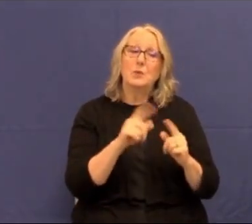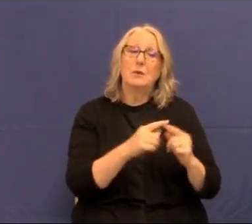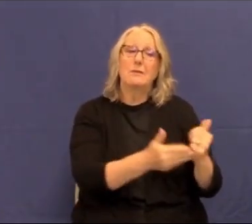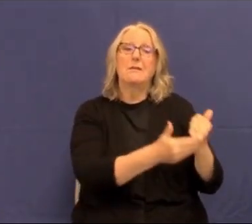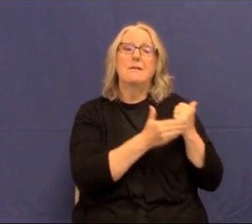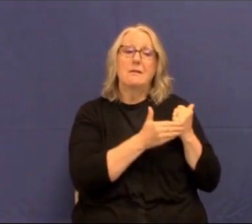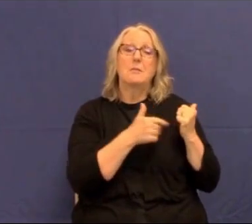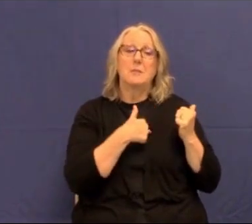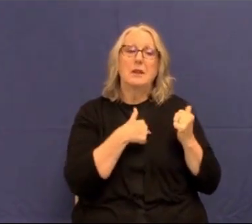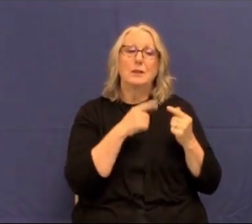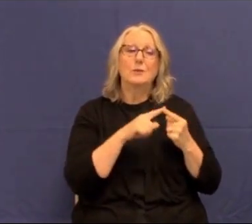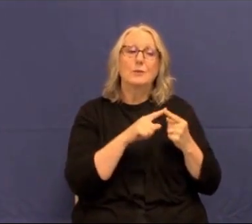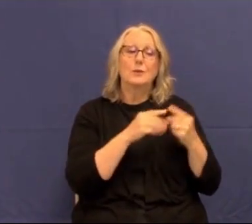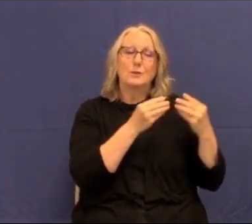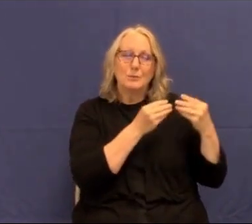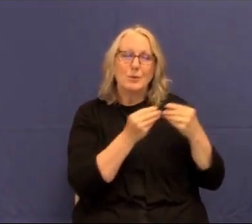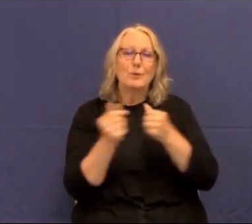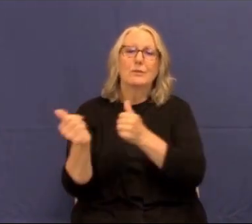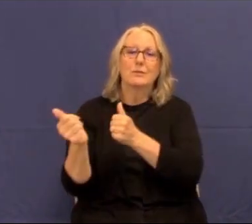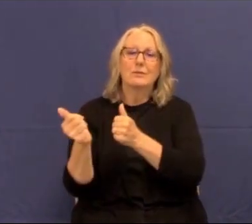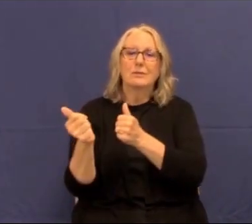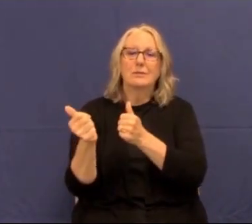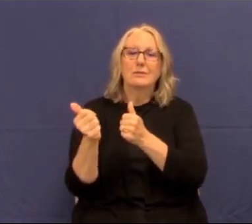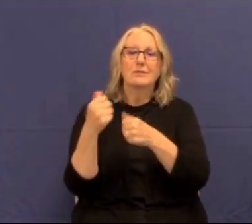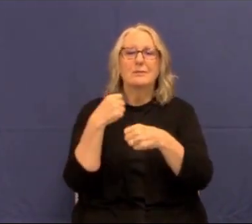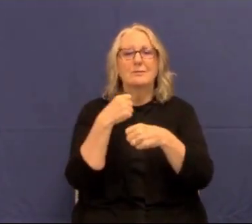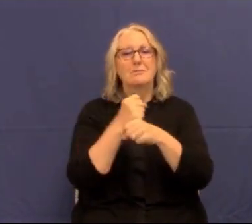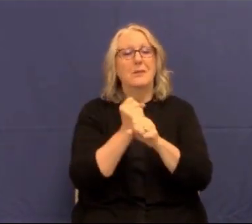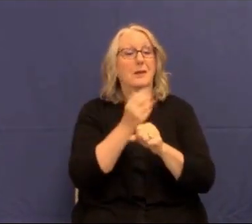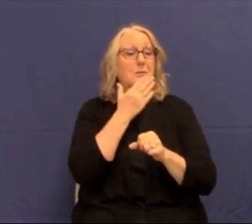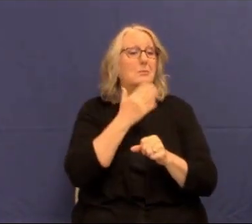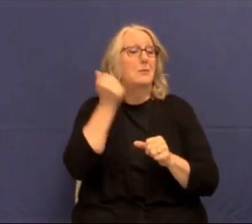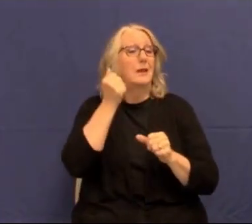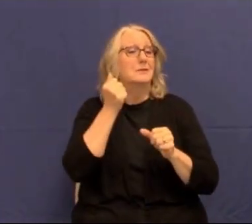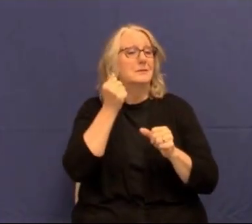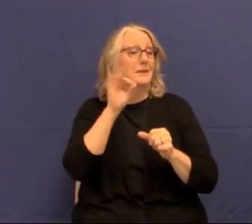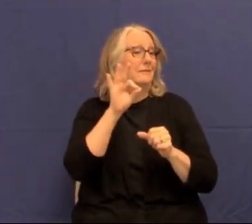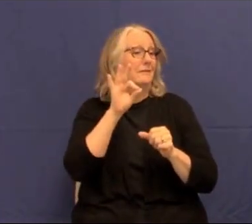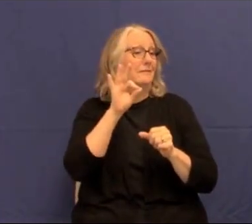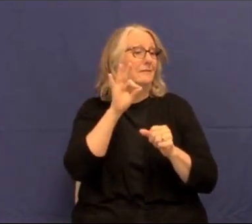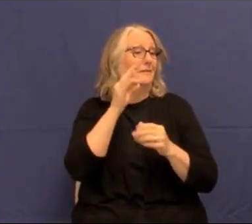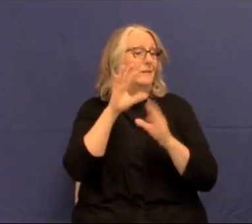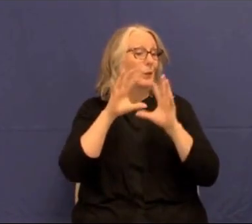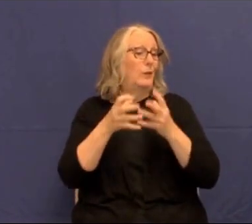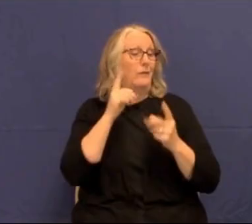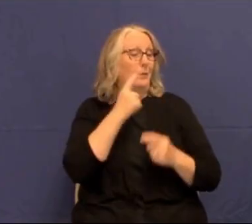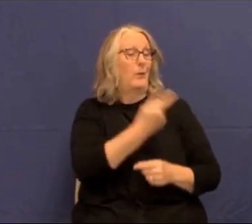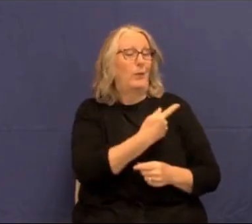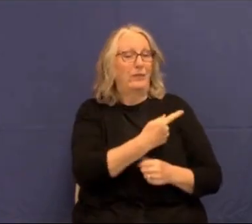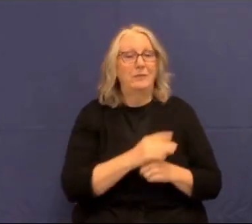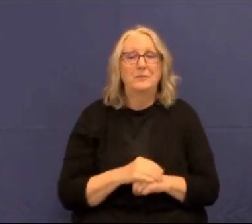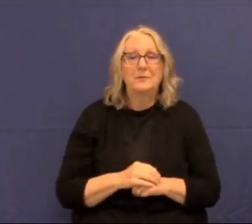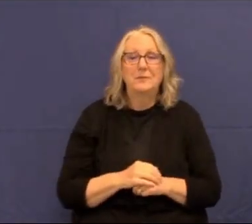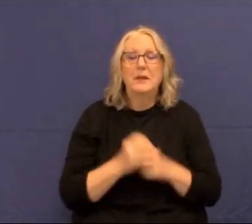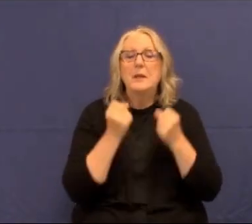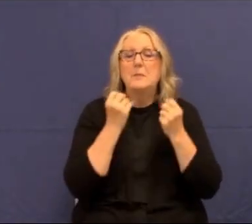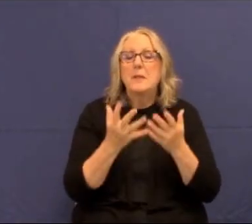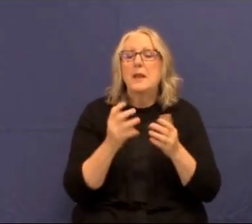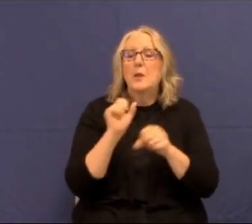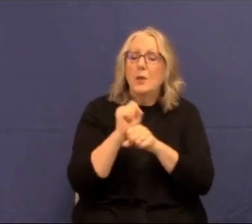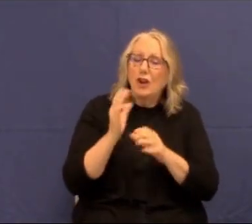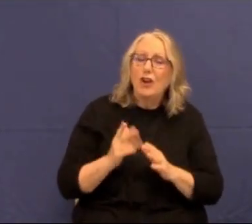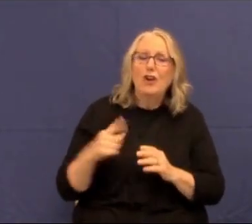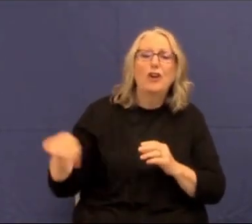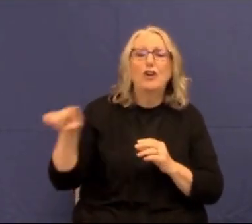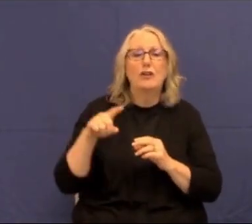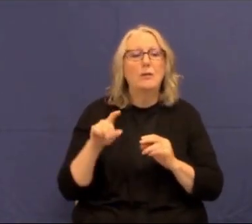that you can do to kind of help me facilitate this process and just to make the best of the worlds for both of us. And um, a lot of